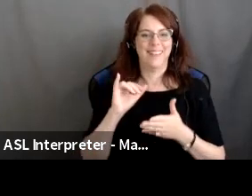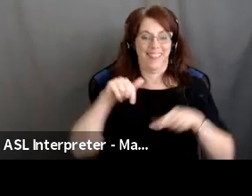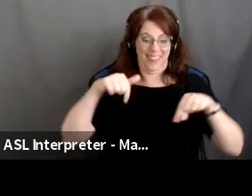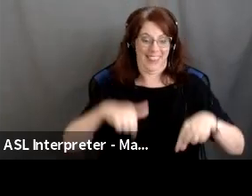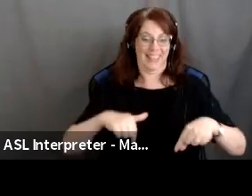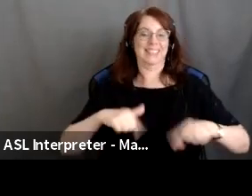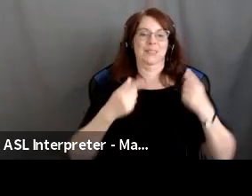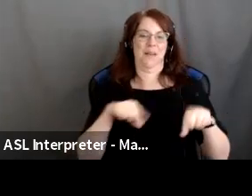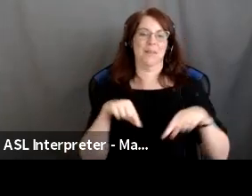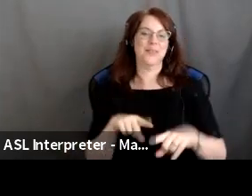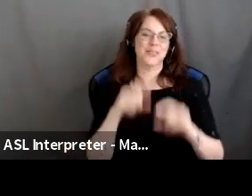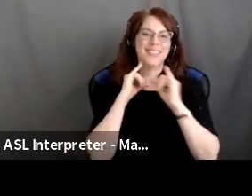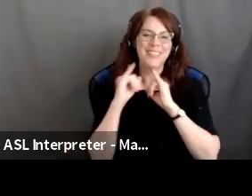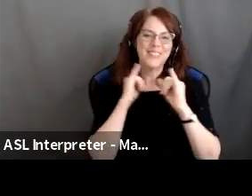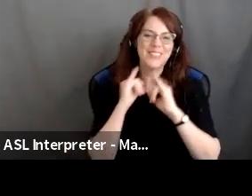an interview.